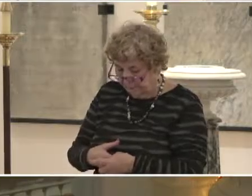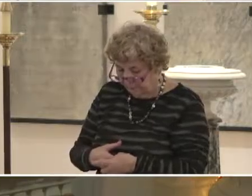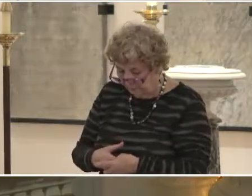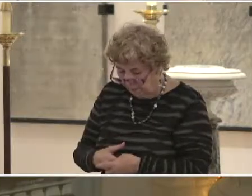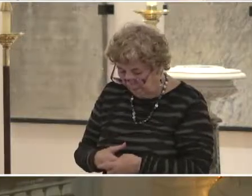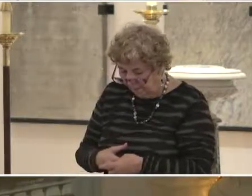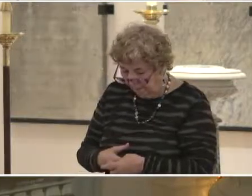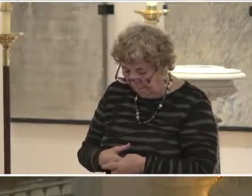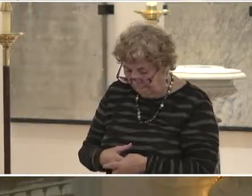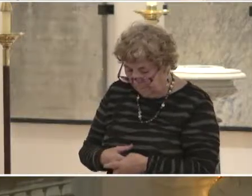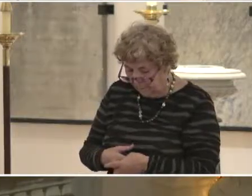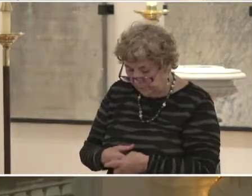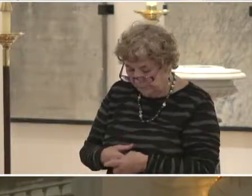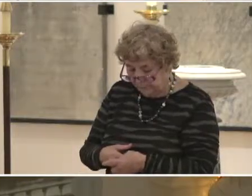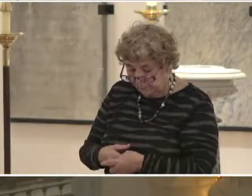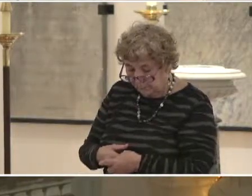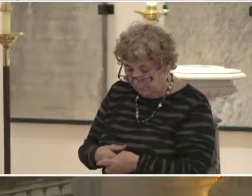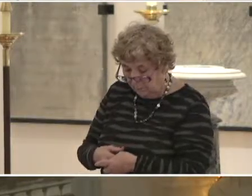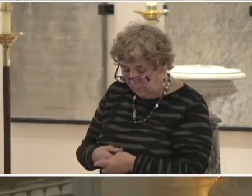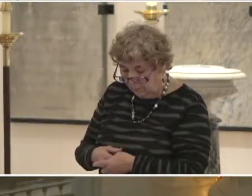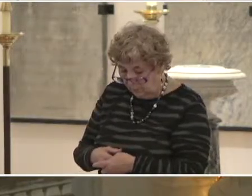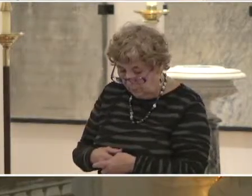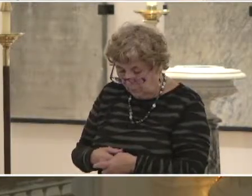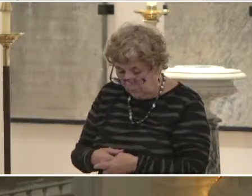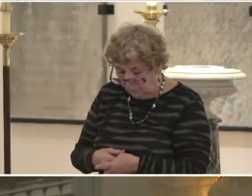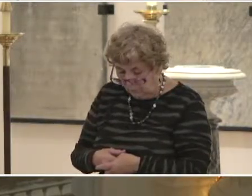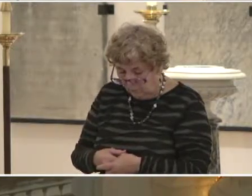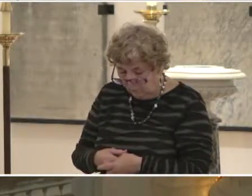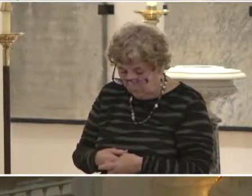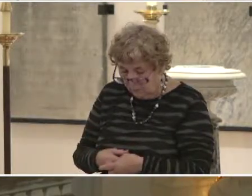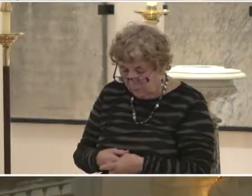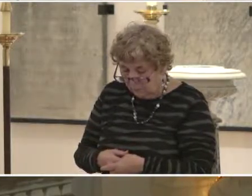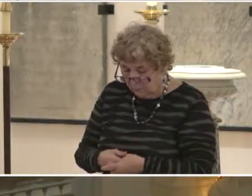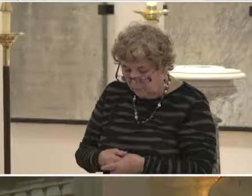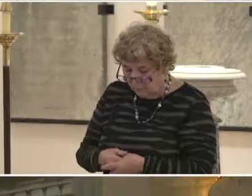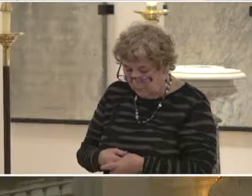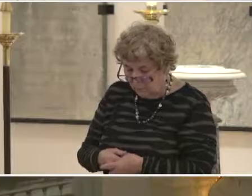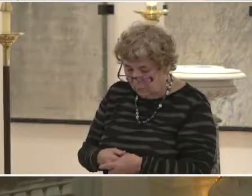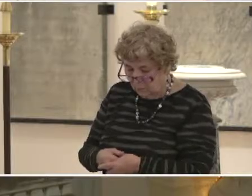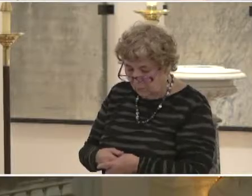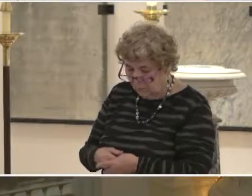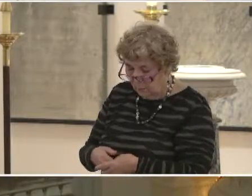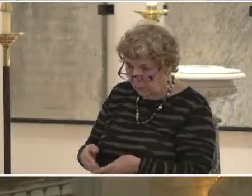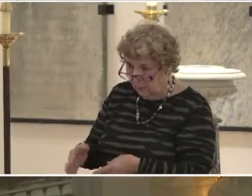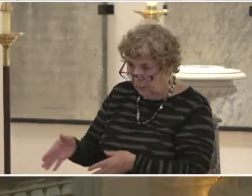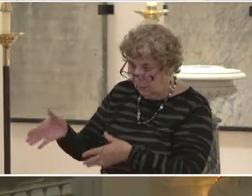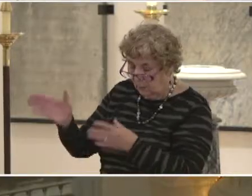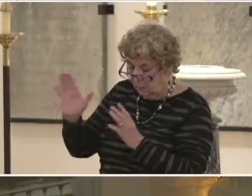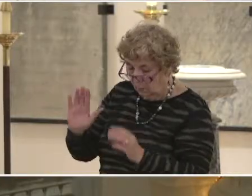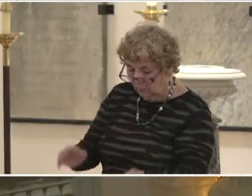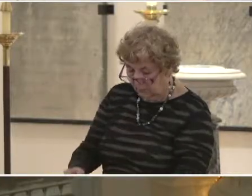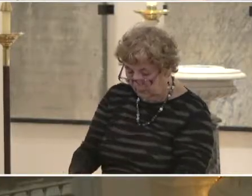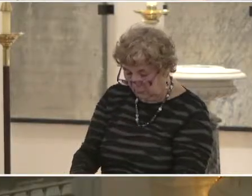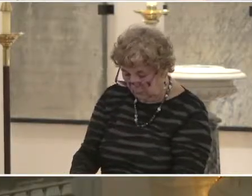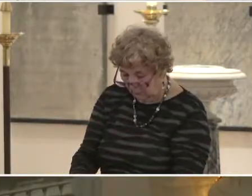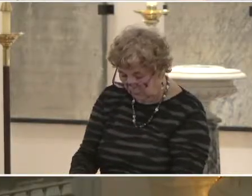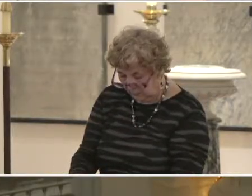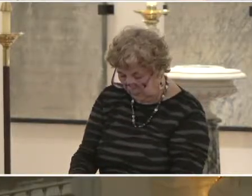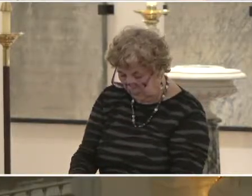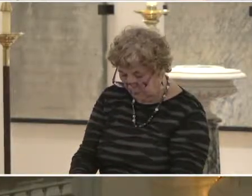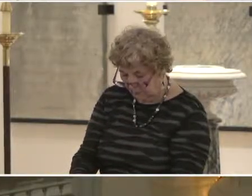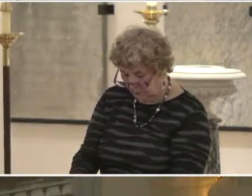nights of our soul when even faith the size of a mustard seed seems impossible to grasp.